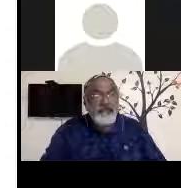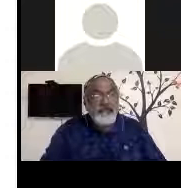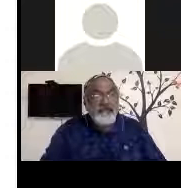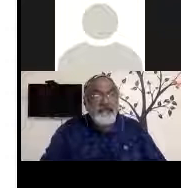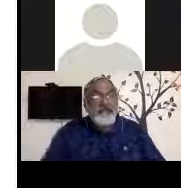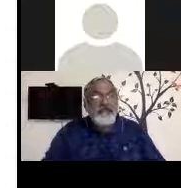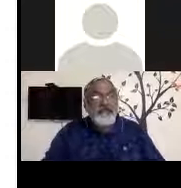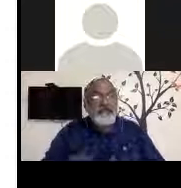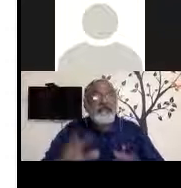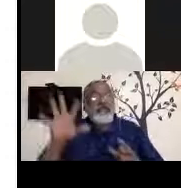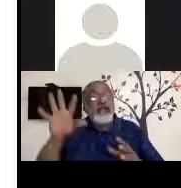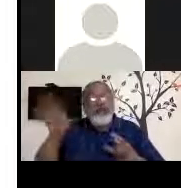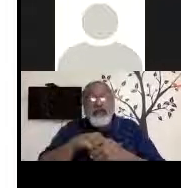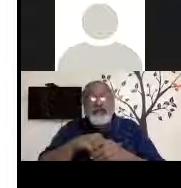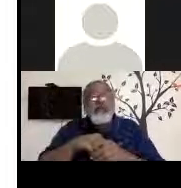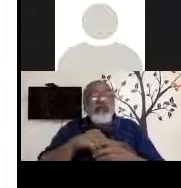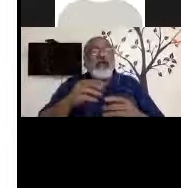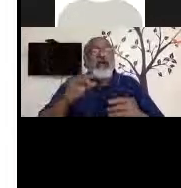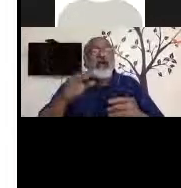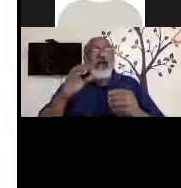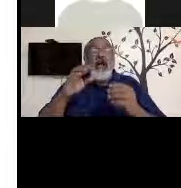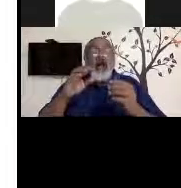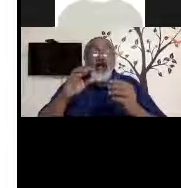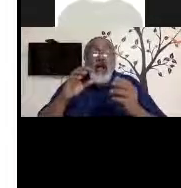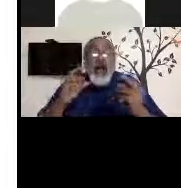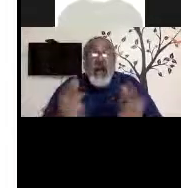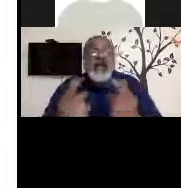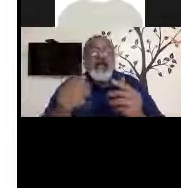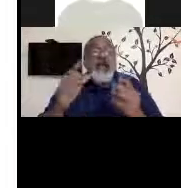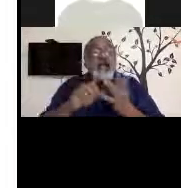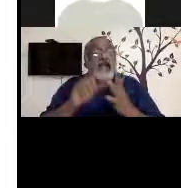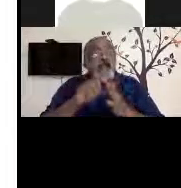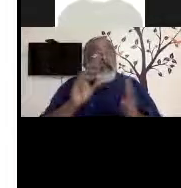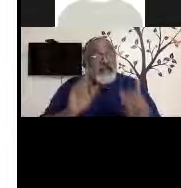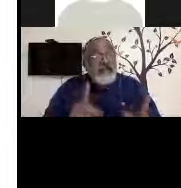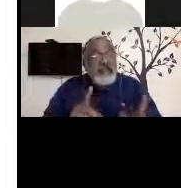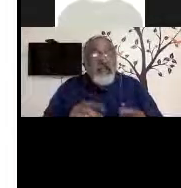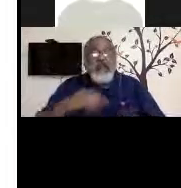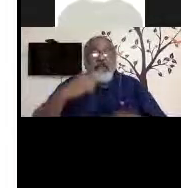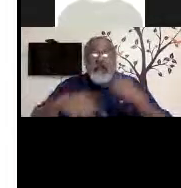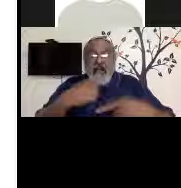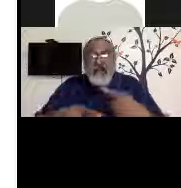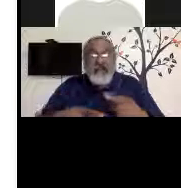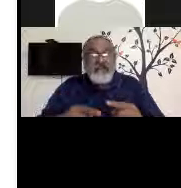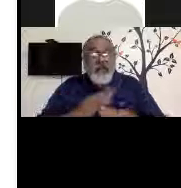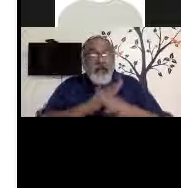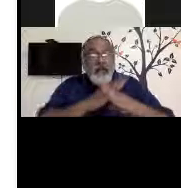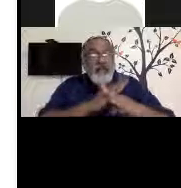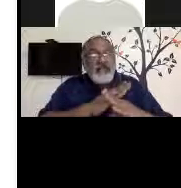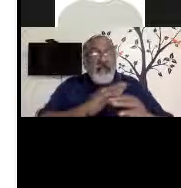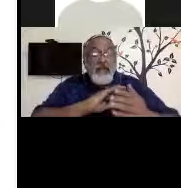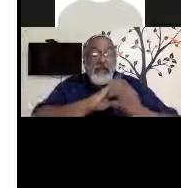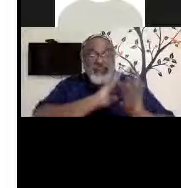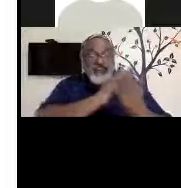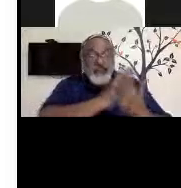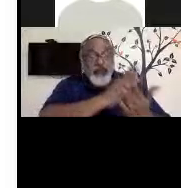early identification, maintenance, and prevention, should be made available, and health services should be as much as close to our